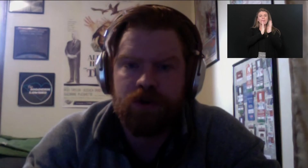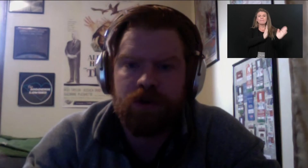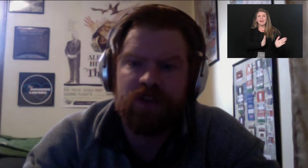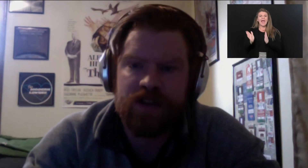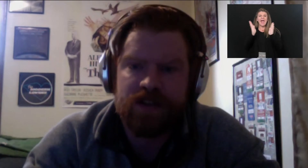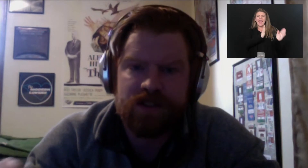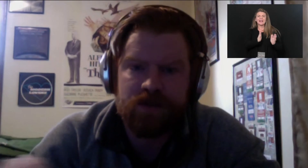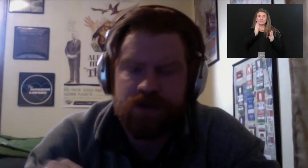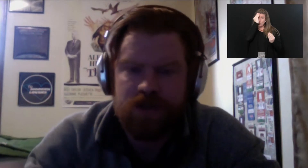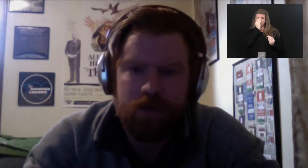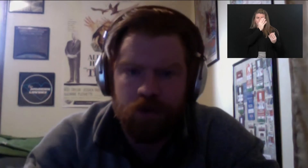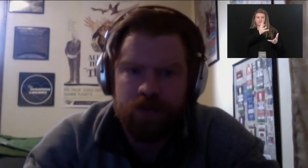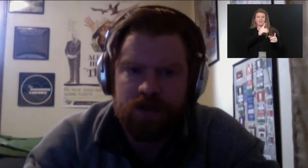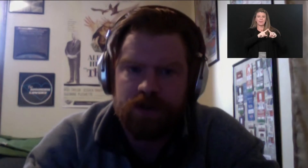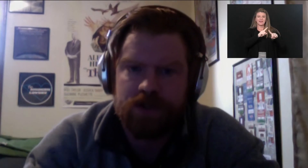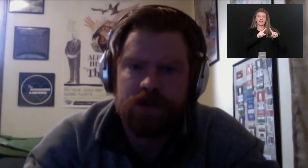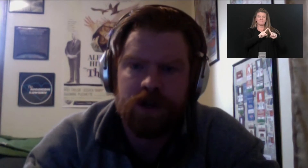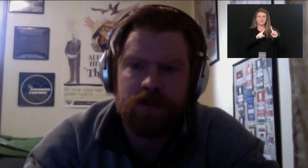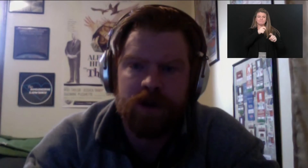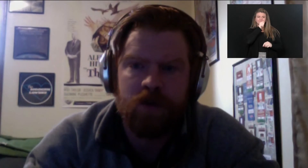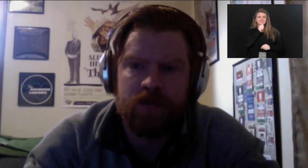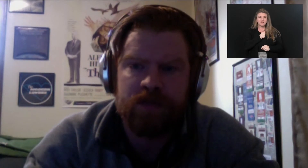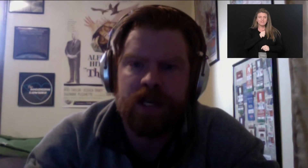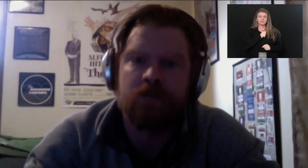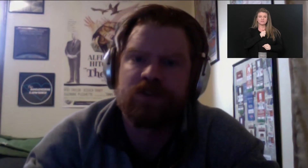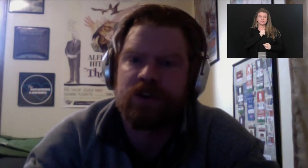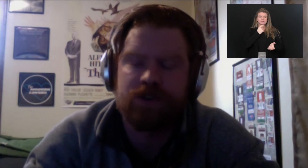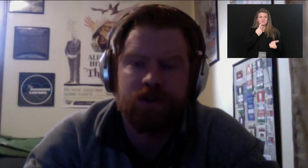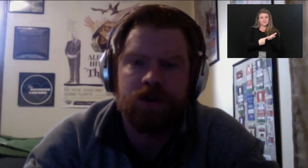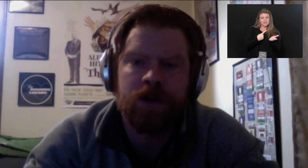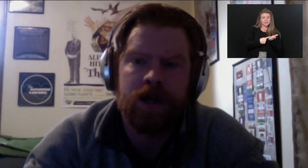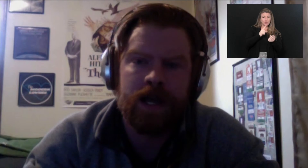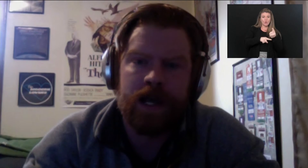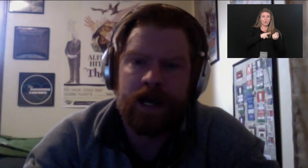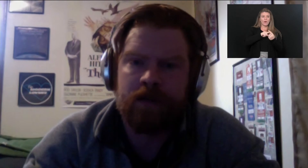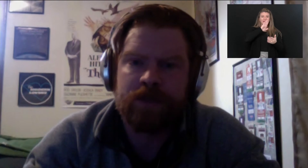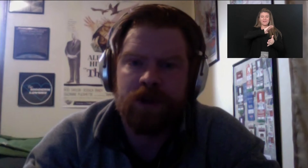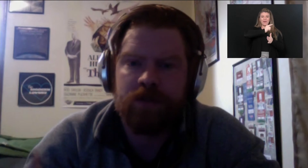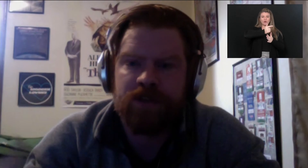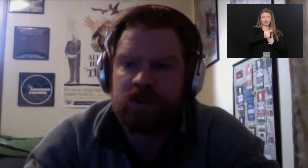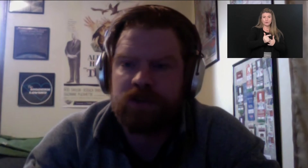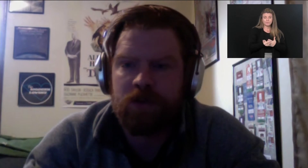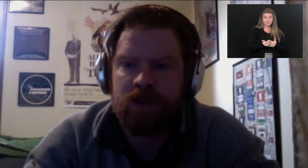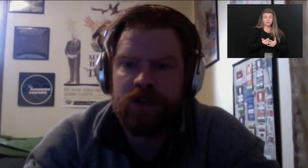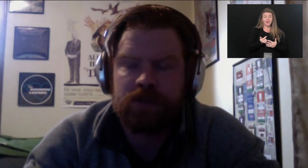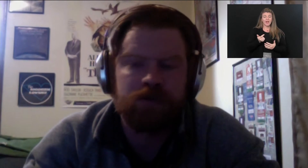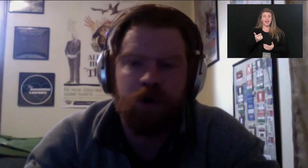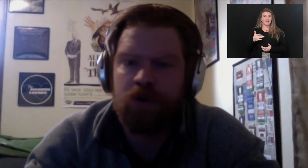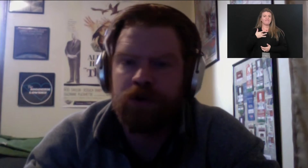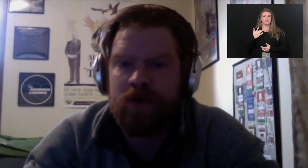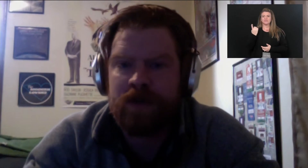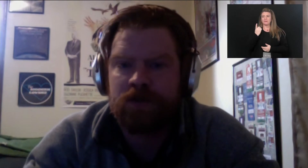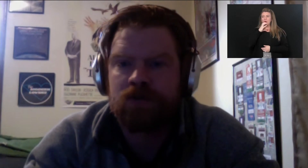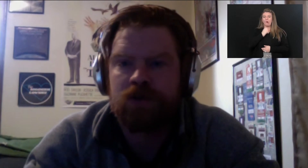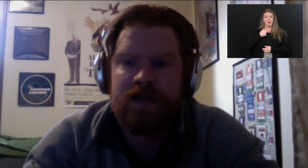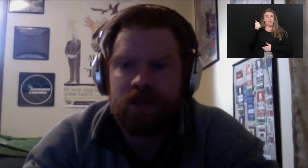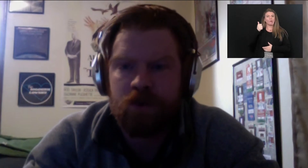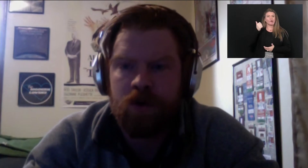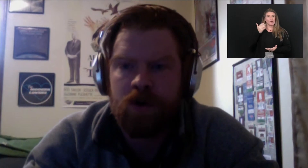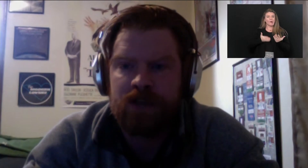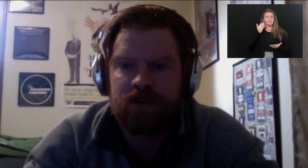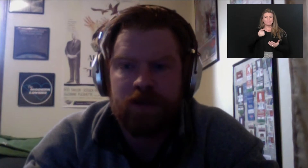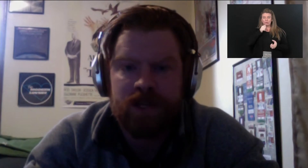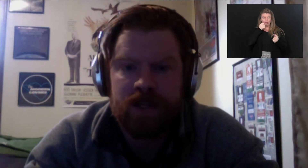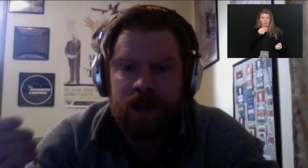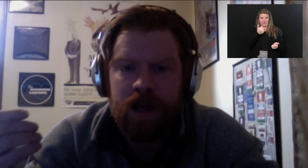to notify these different subgroups that we just talked about when it becomes their turn. I'm thinking of someone that's older, maybe doesn't drive